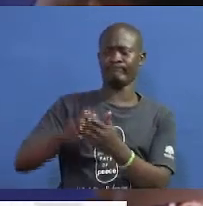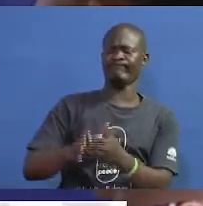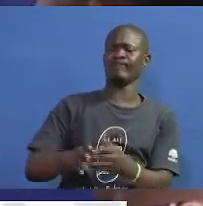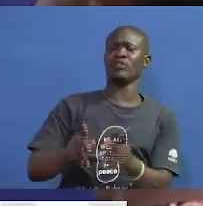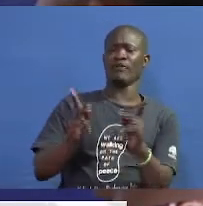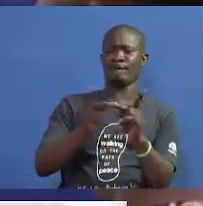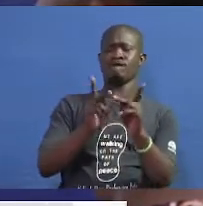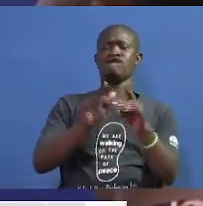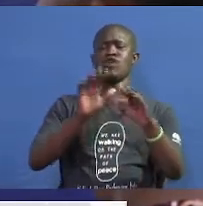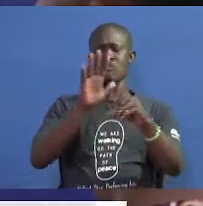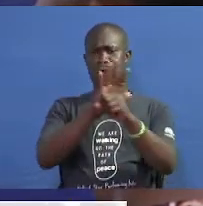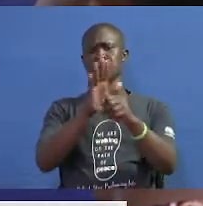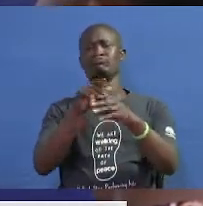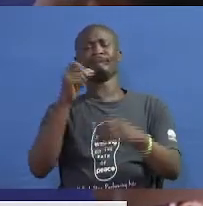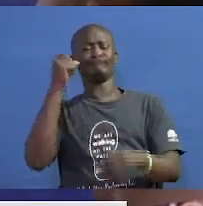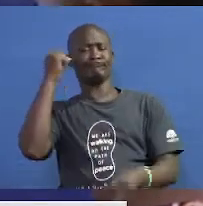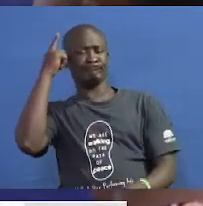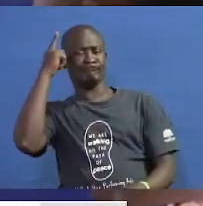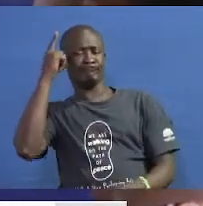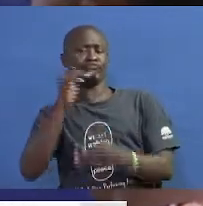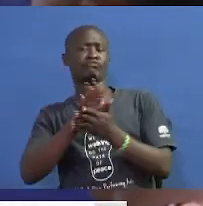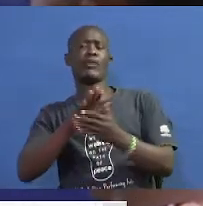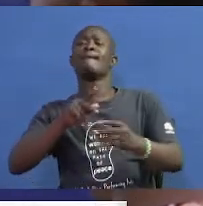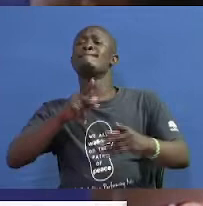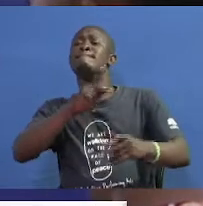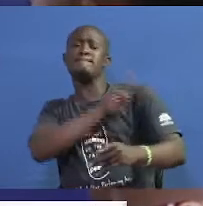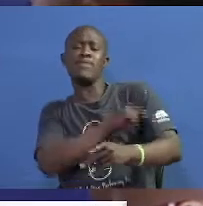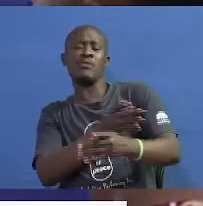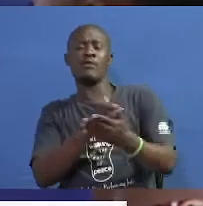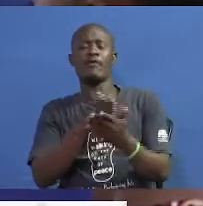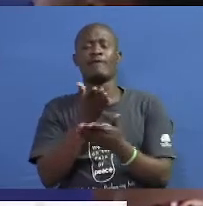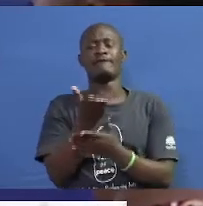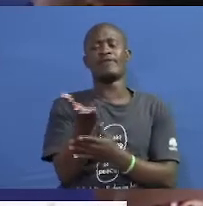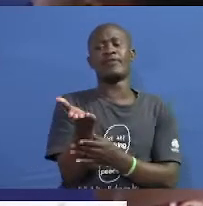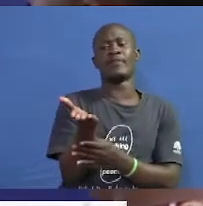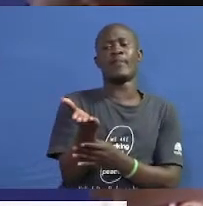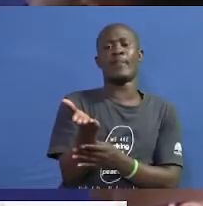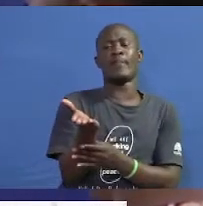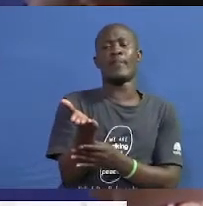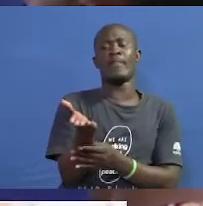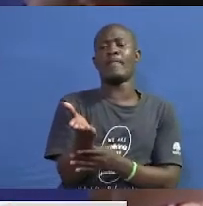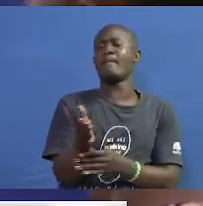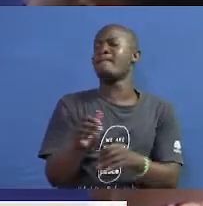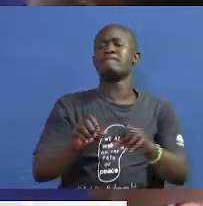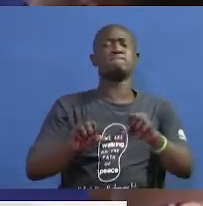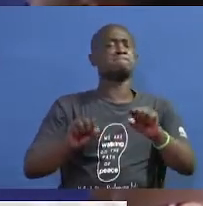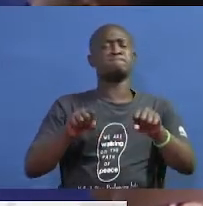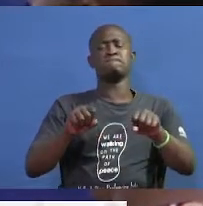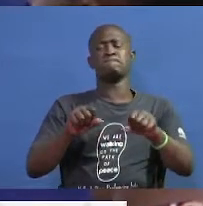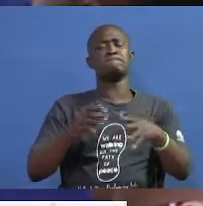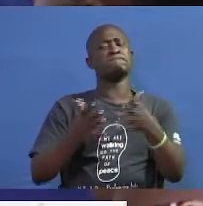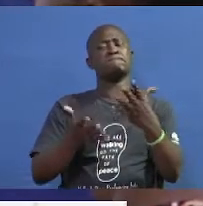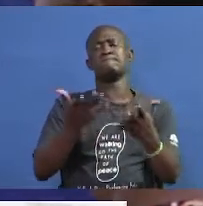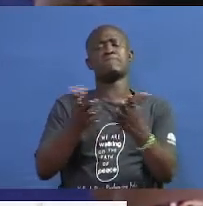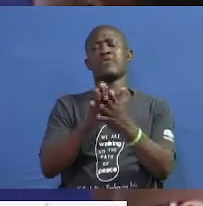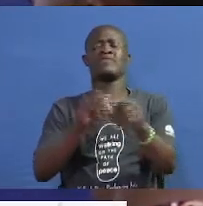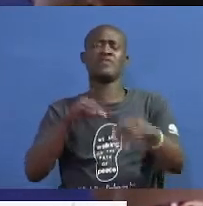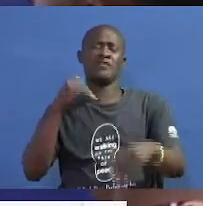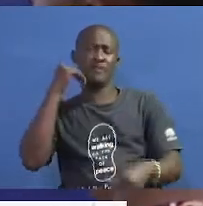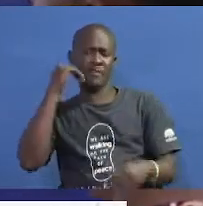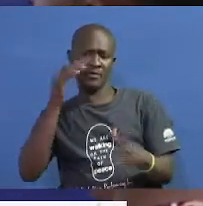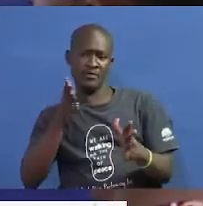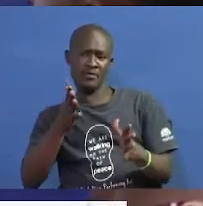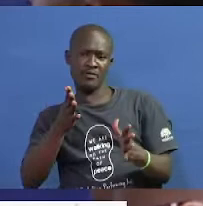very much understand without any problem the power of this, and maybe the